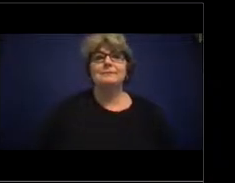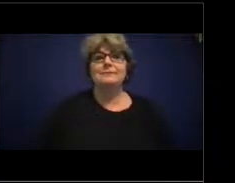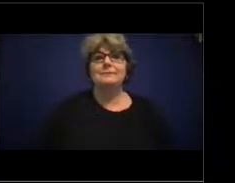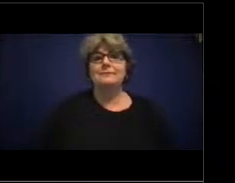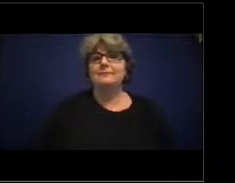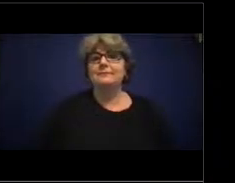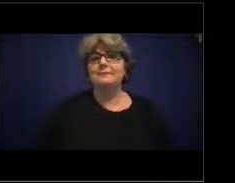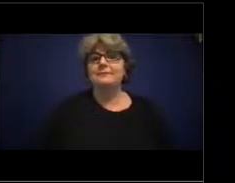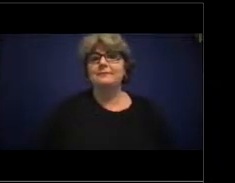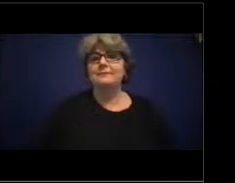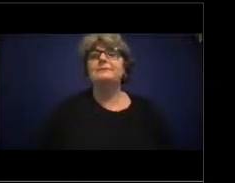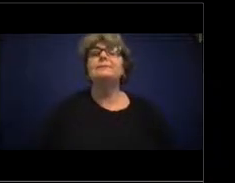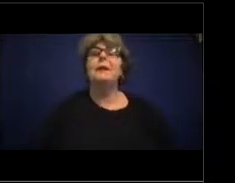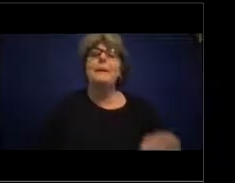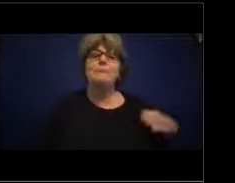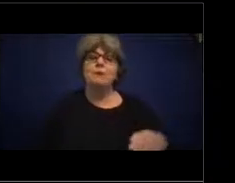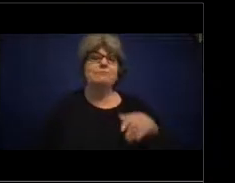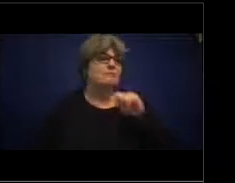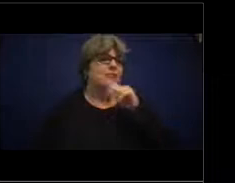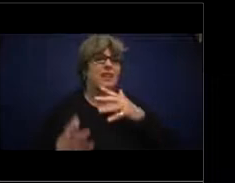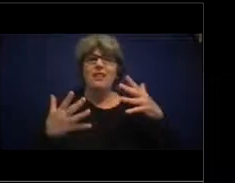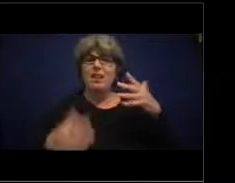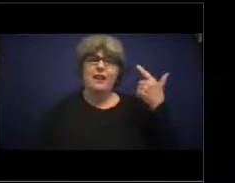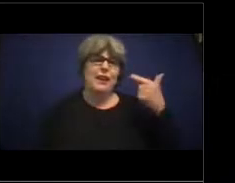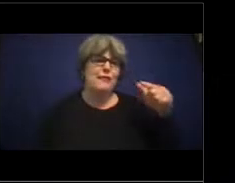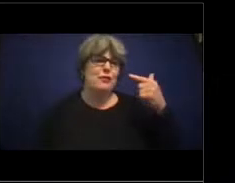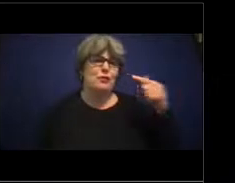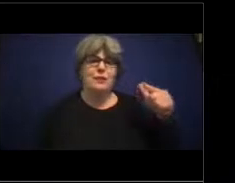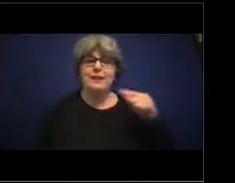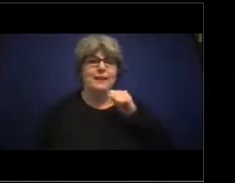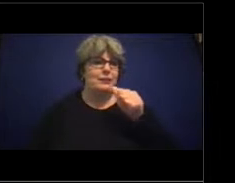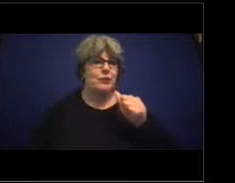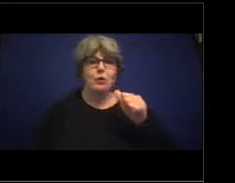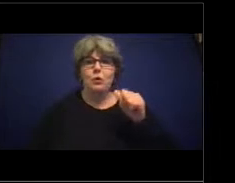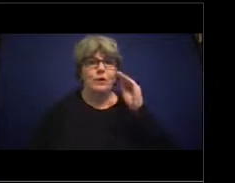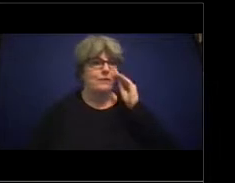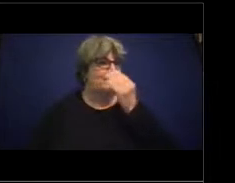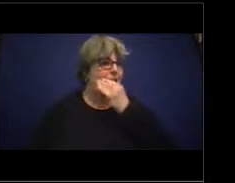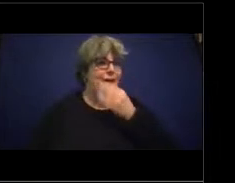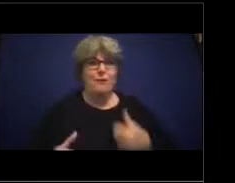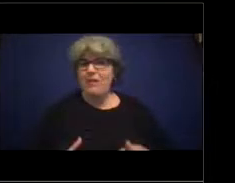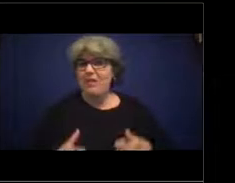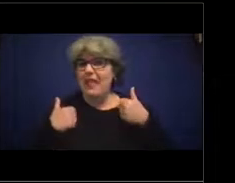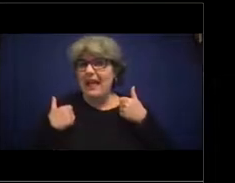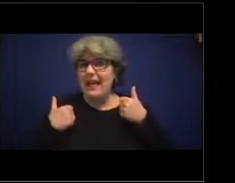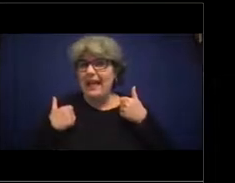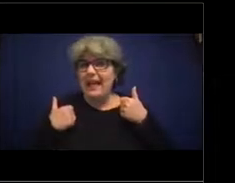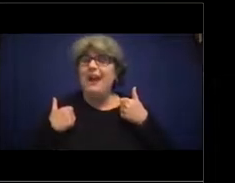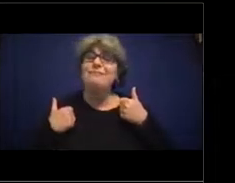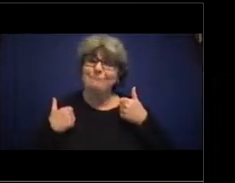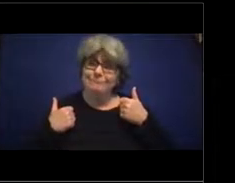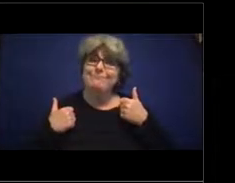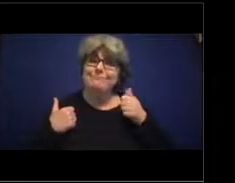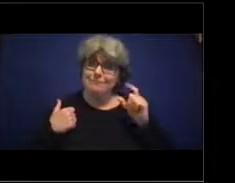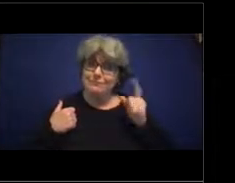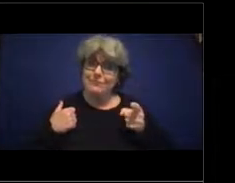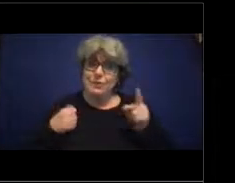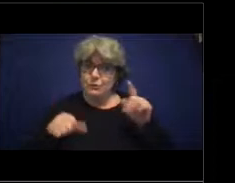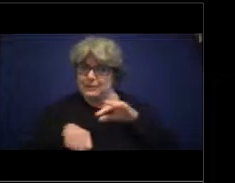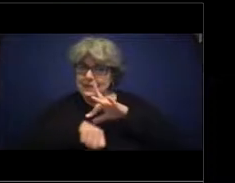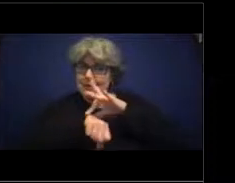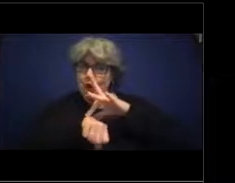Adley says that there isn't a lot of green or plant life. Yeah, when we start to look at the Earth